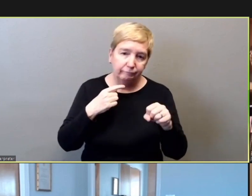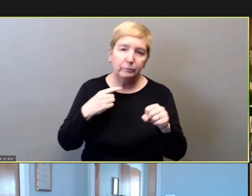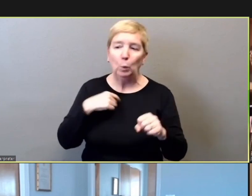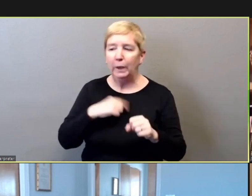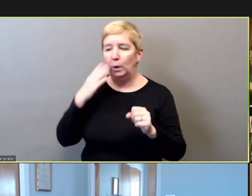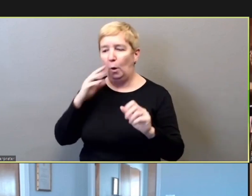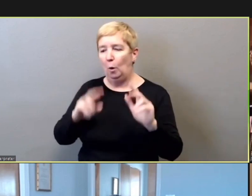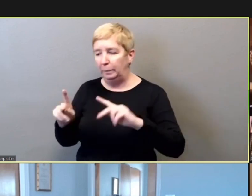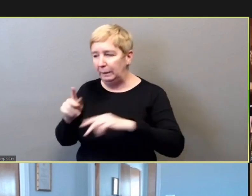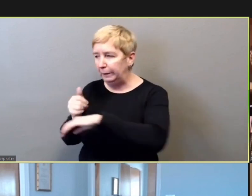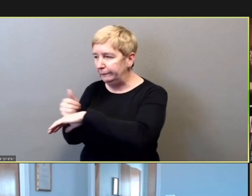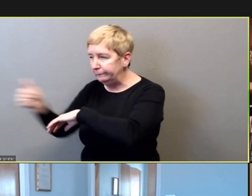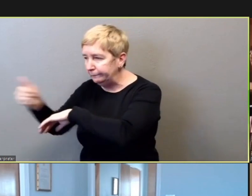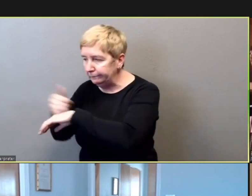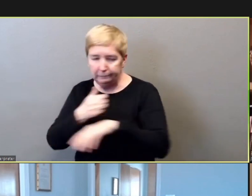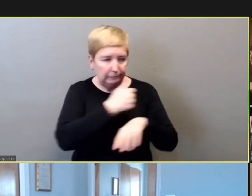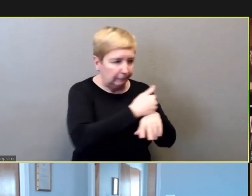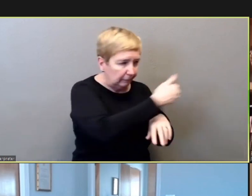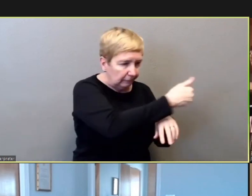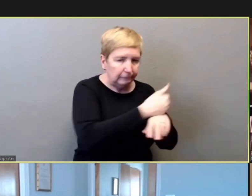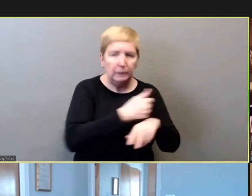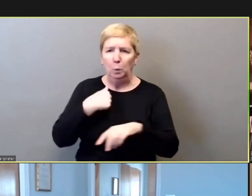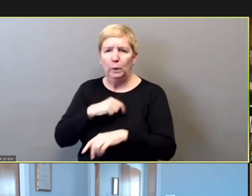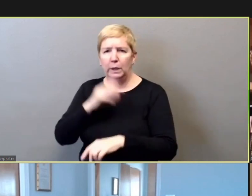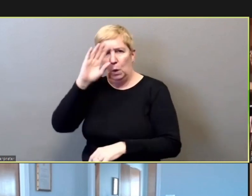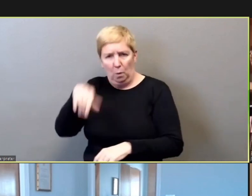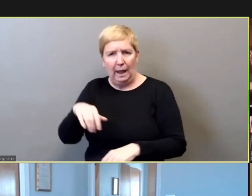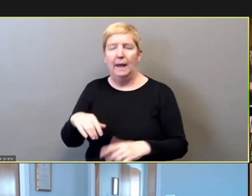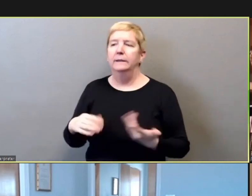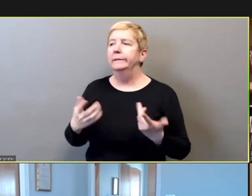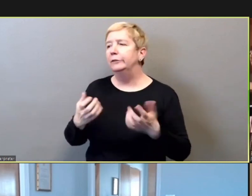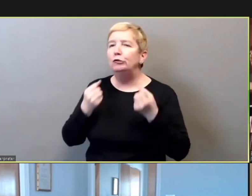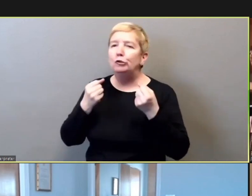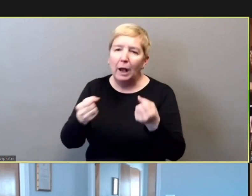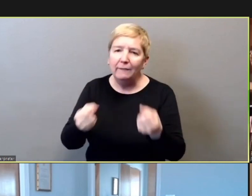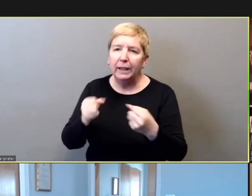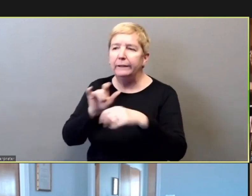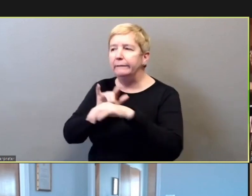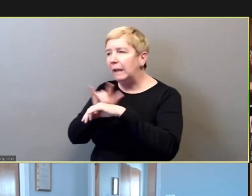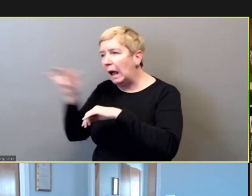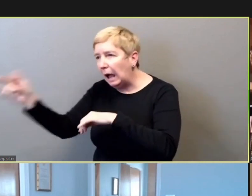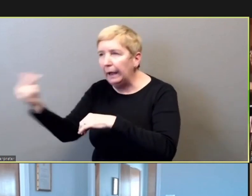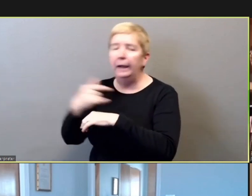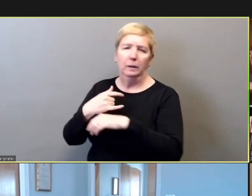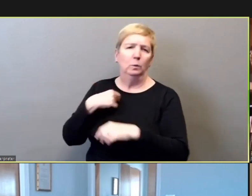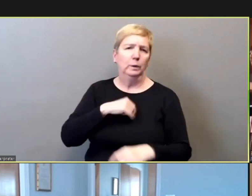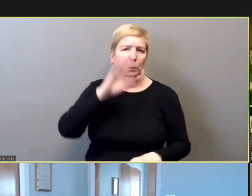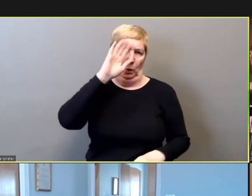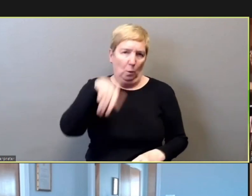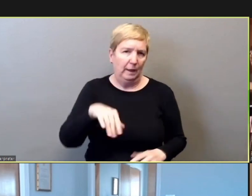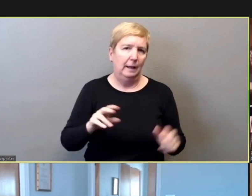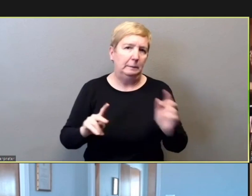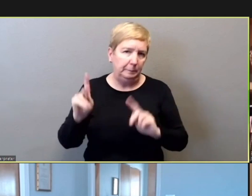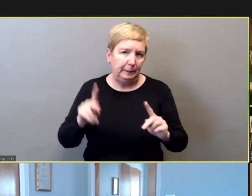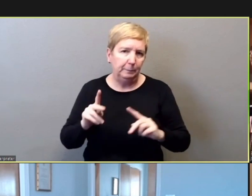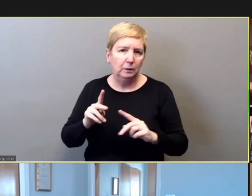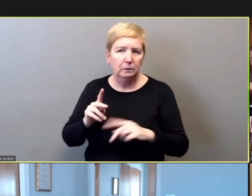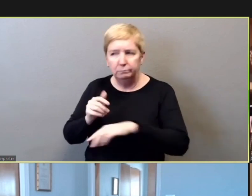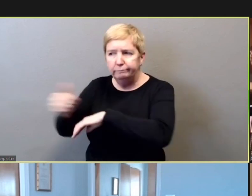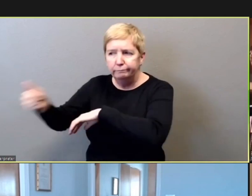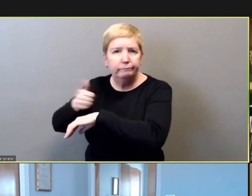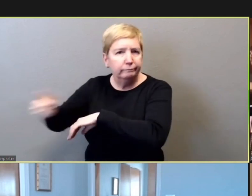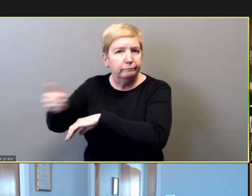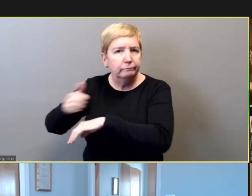movement across state lines, by land, by air, etc. So, but